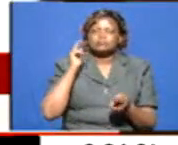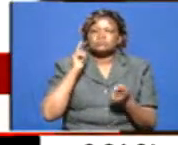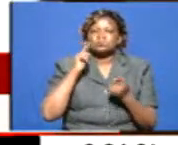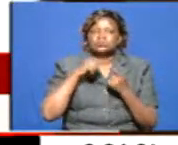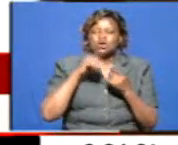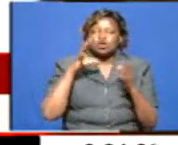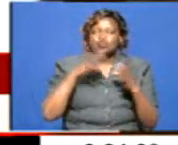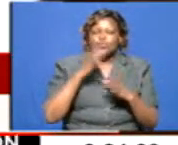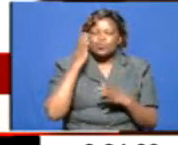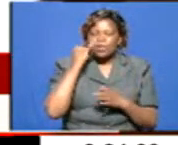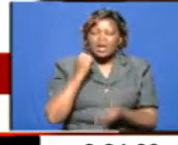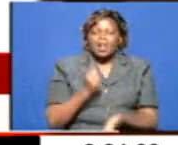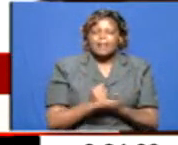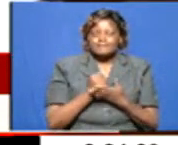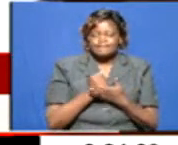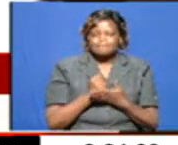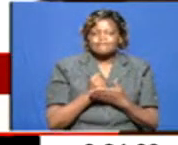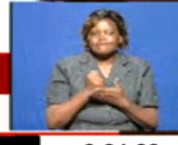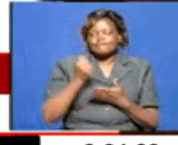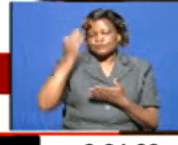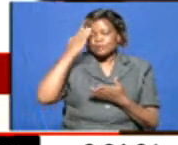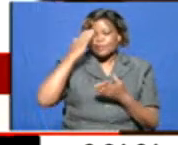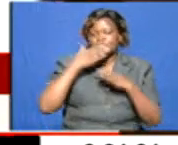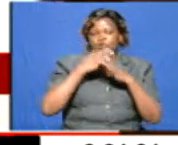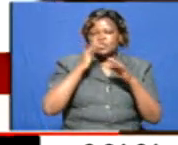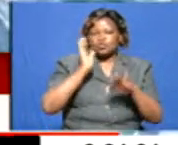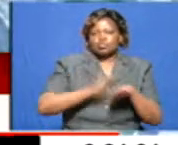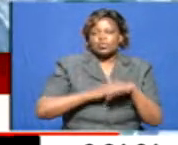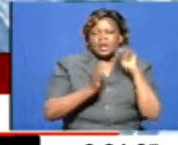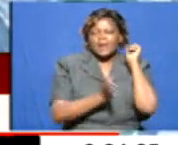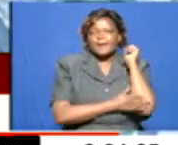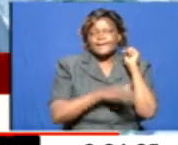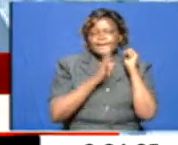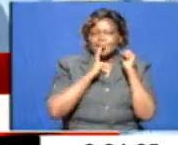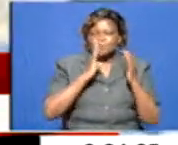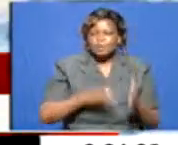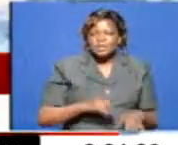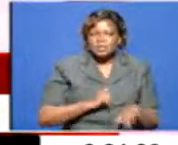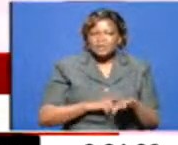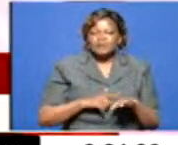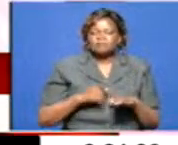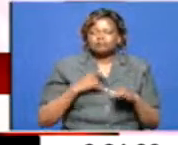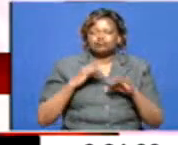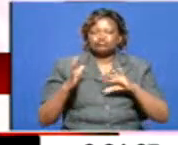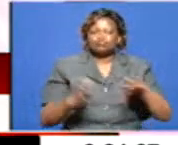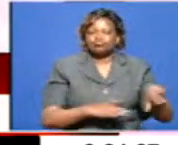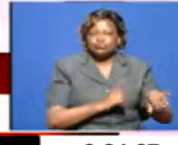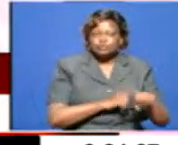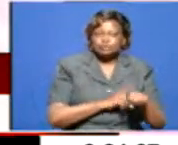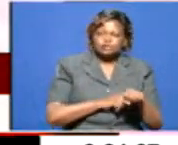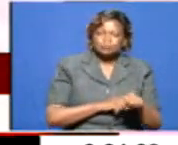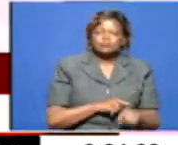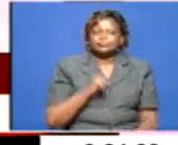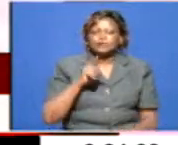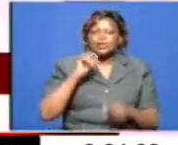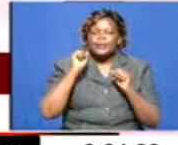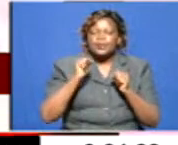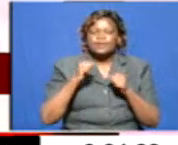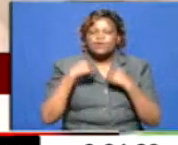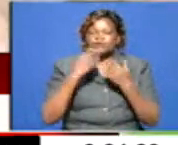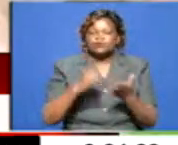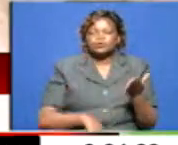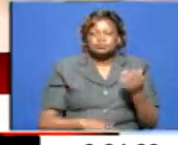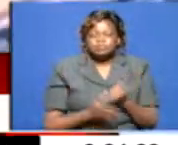will be unable to distinguish between the good and bad borrowers during the suspension period. This could lead to rationing of